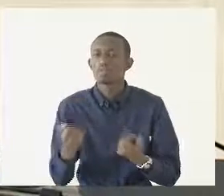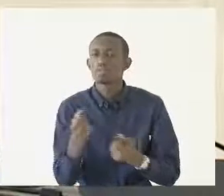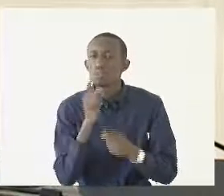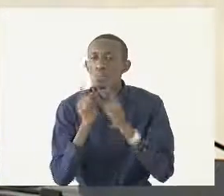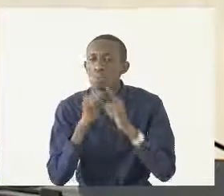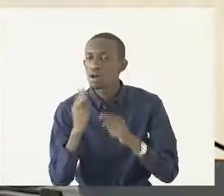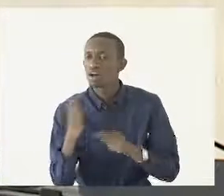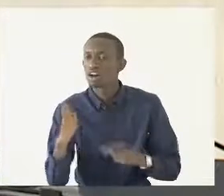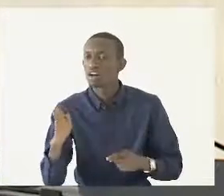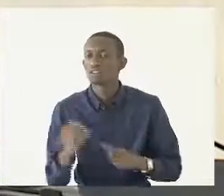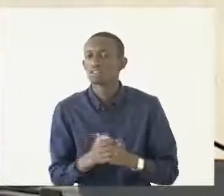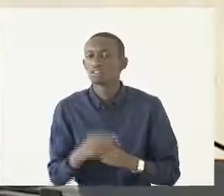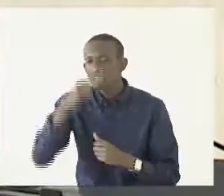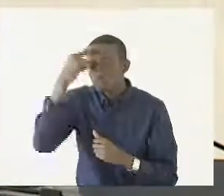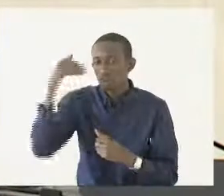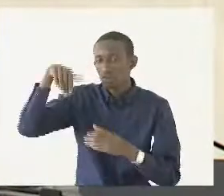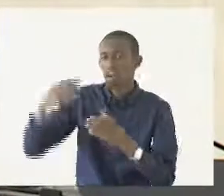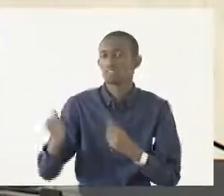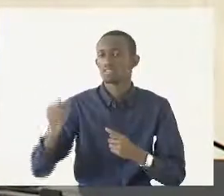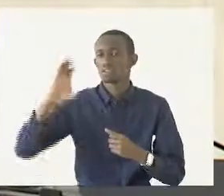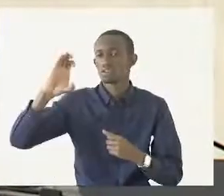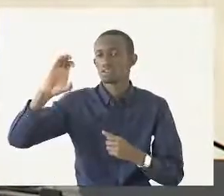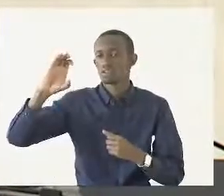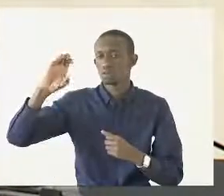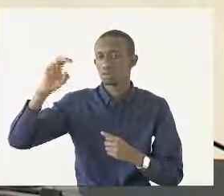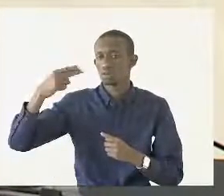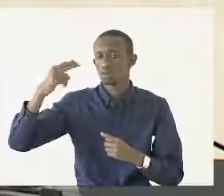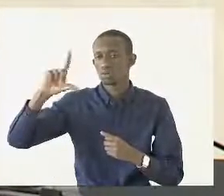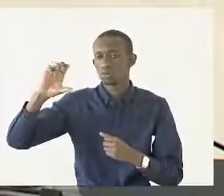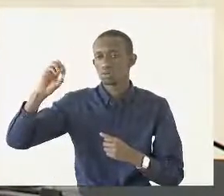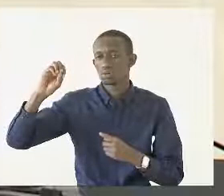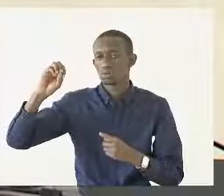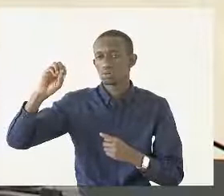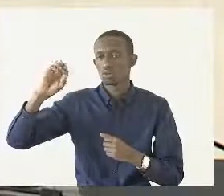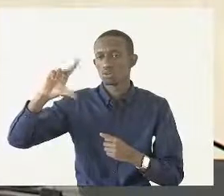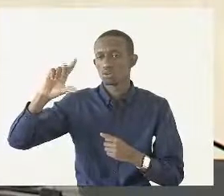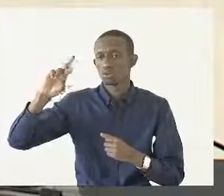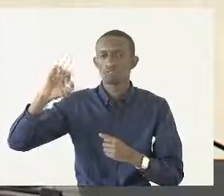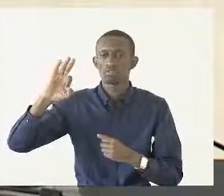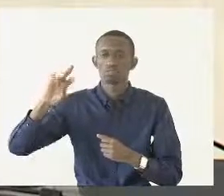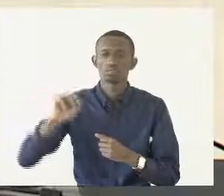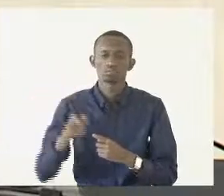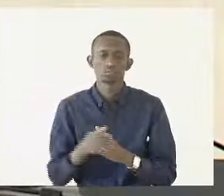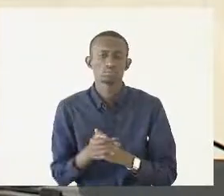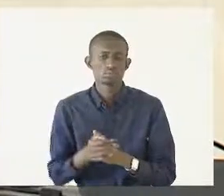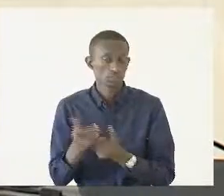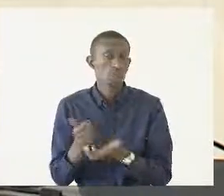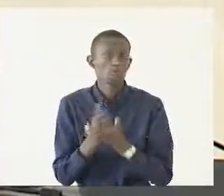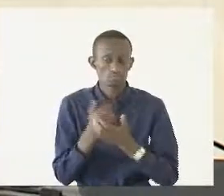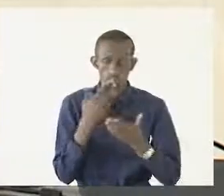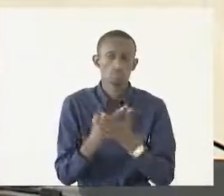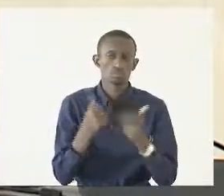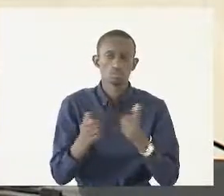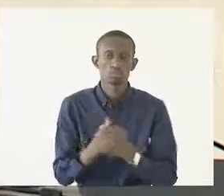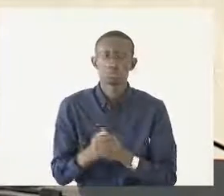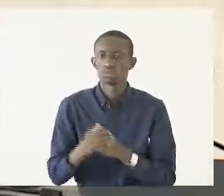green pigment called chlorophyll. And that means those stems are able to do photosynthesis, the process